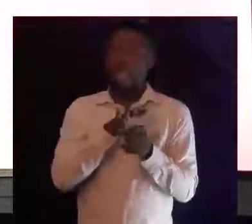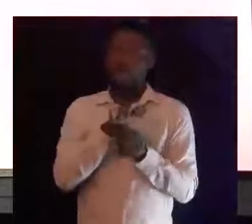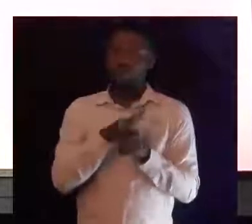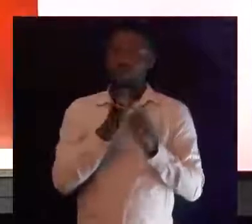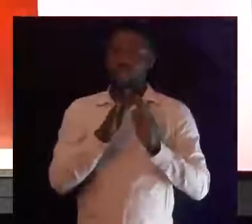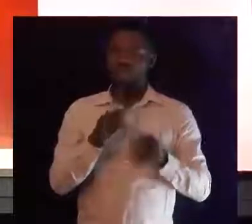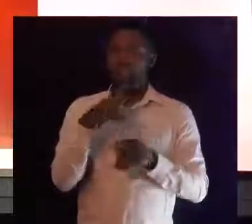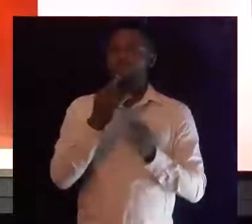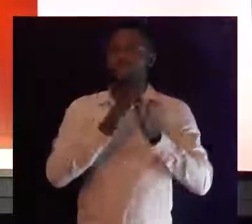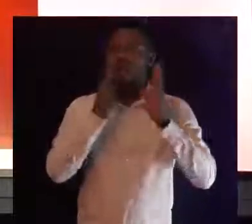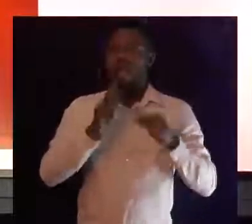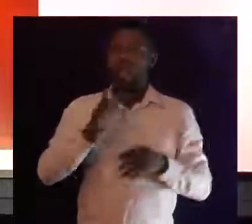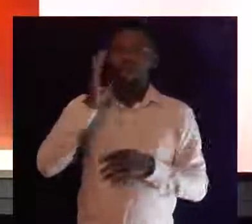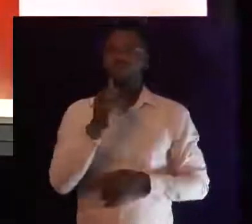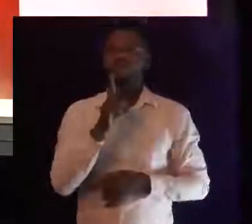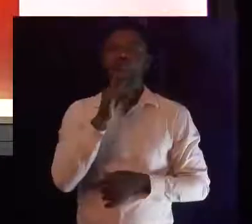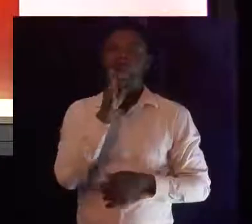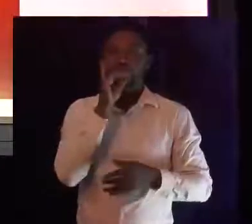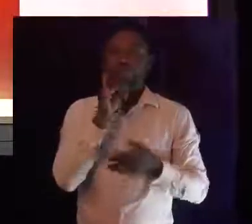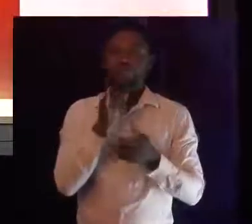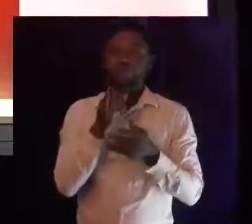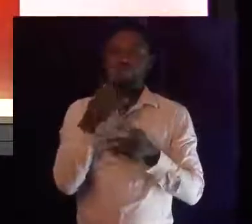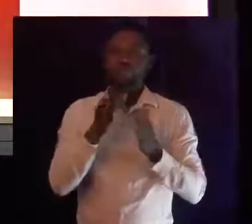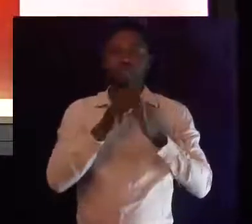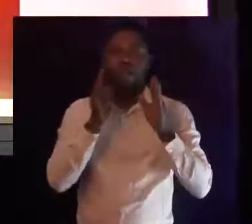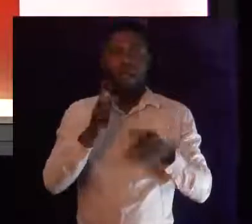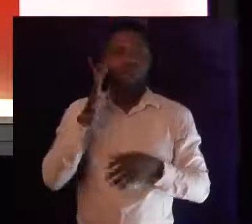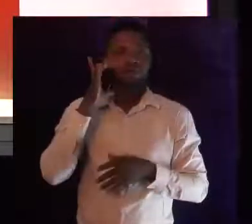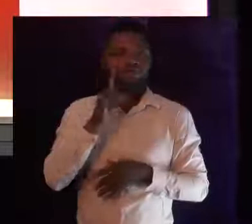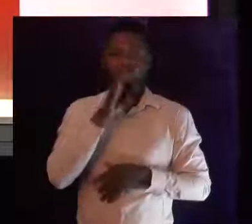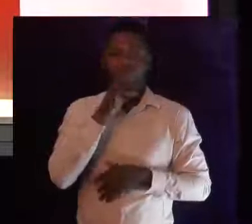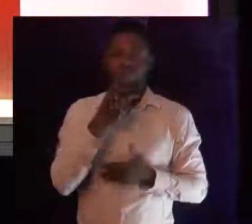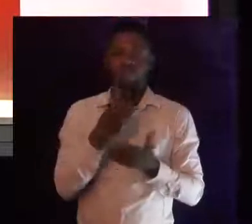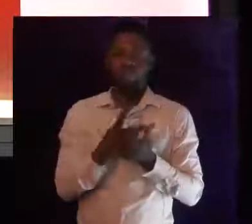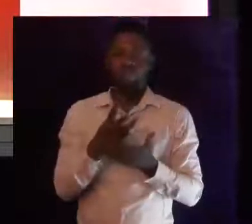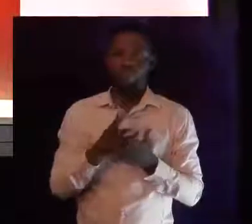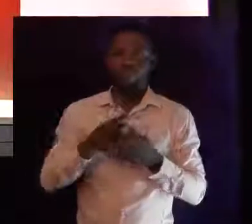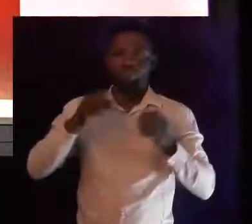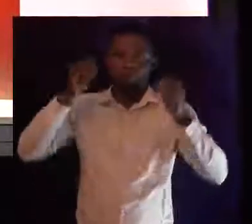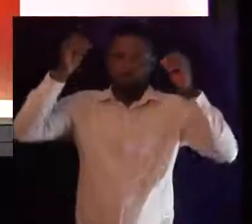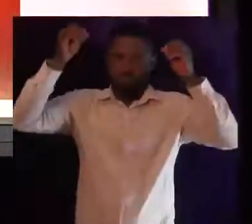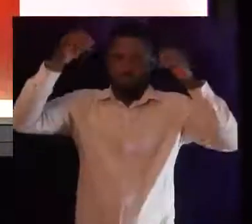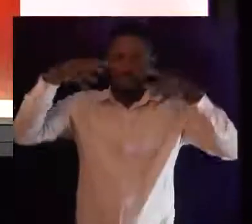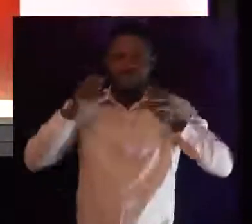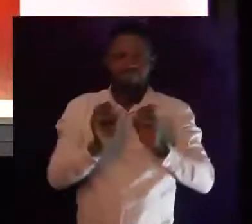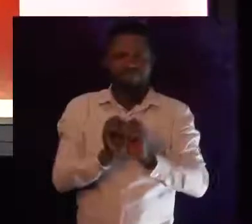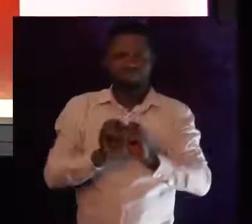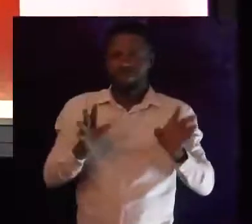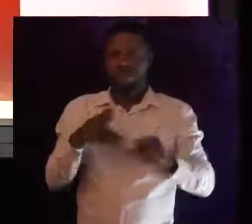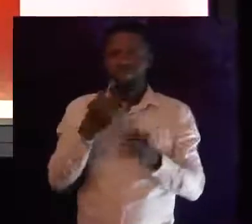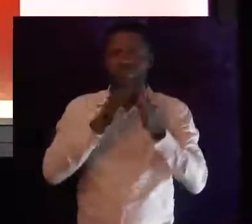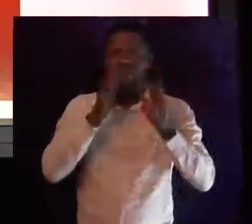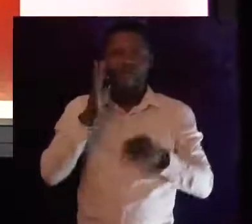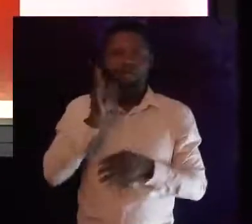feature of adequate housing. The third one is the house should be well lighted. The